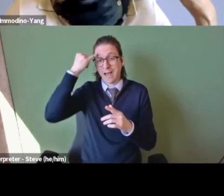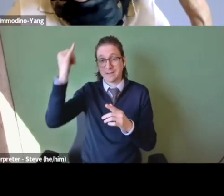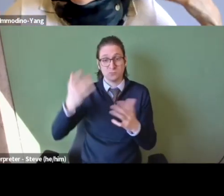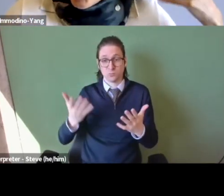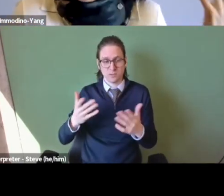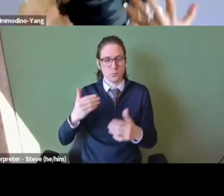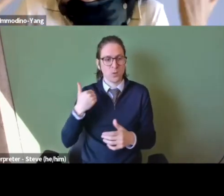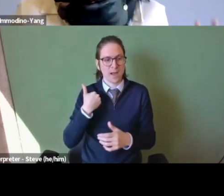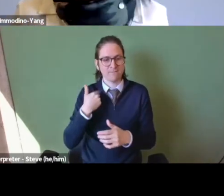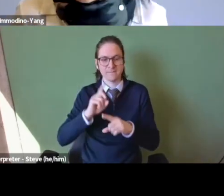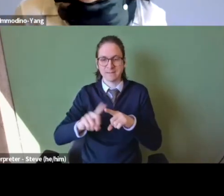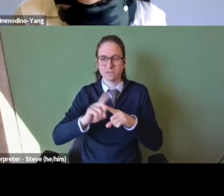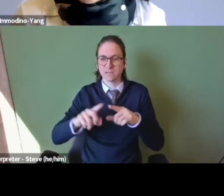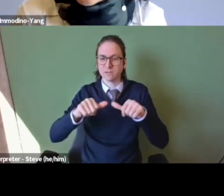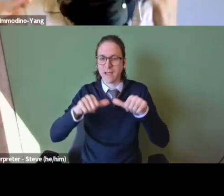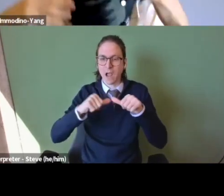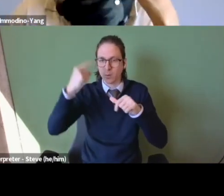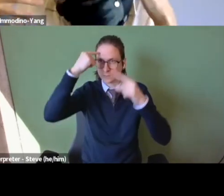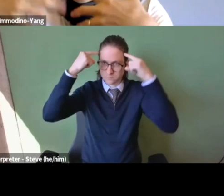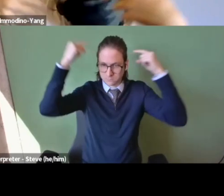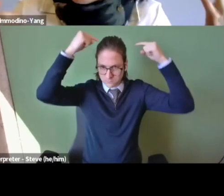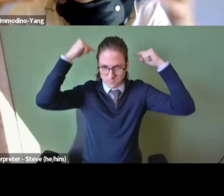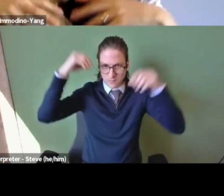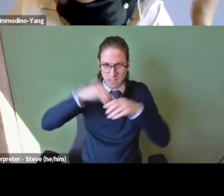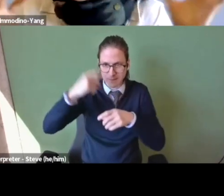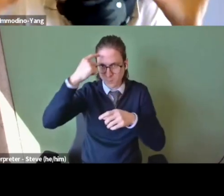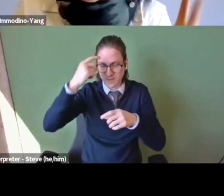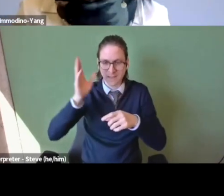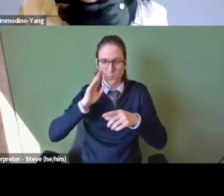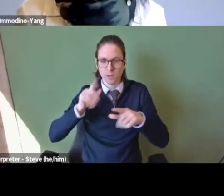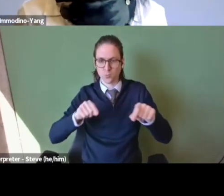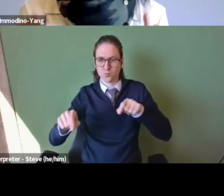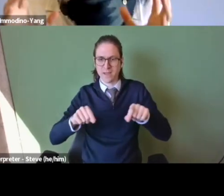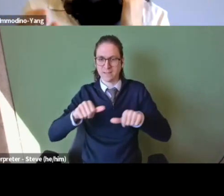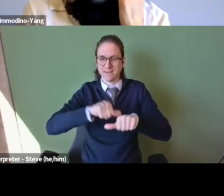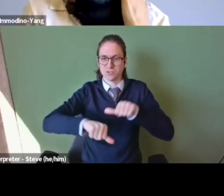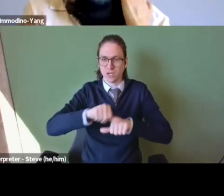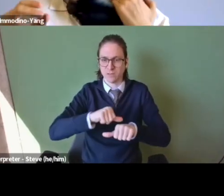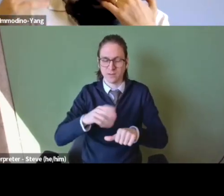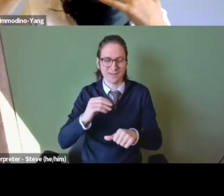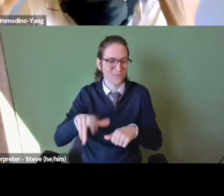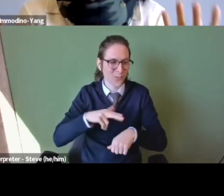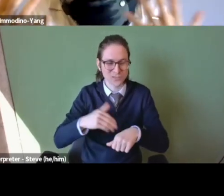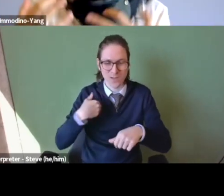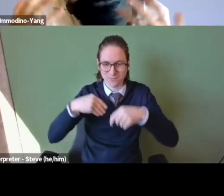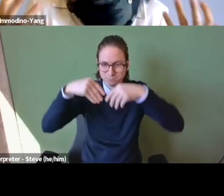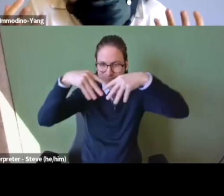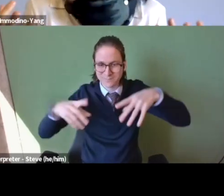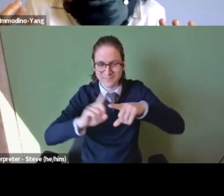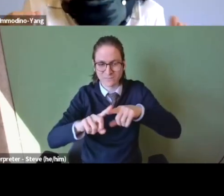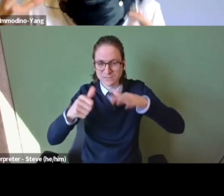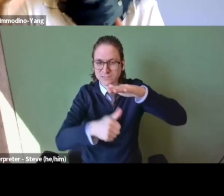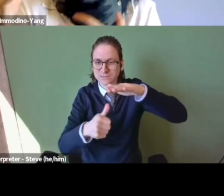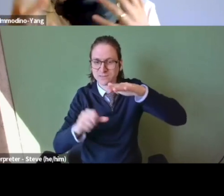of co-regulating one another, and there are sub-networks within it and all that kind of stuff. But there are these coherent sets